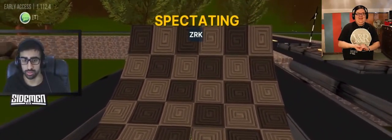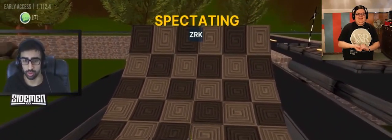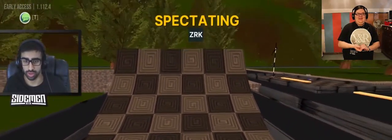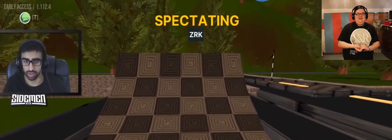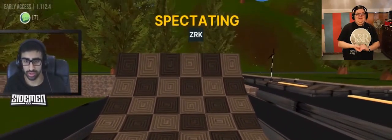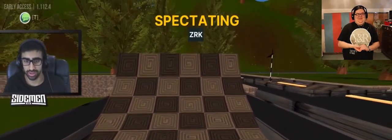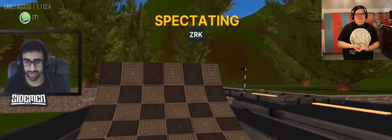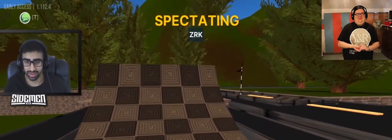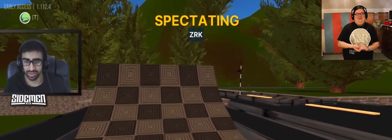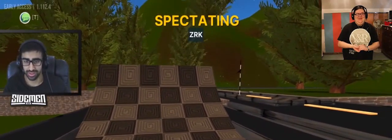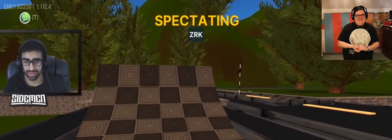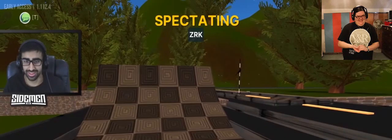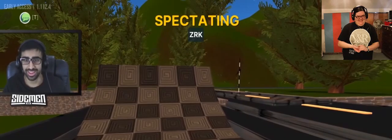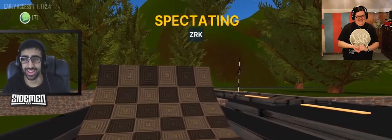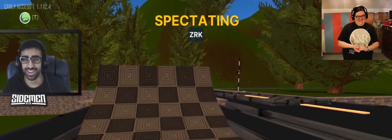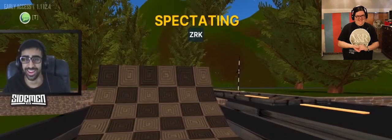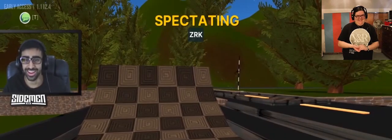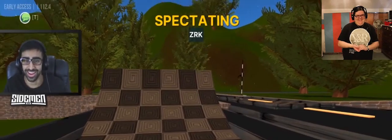bottom of the